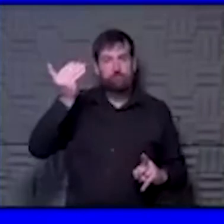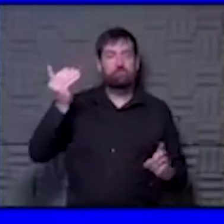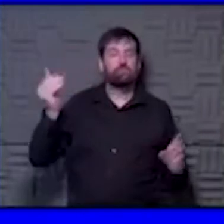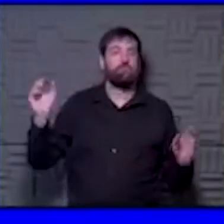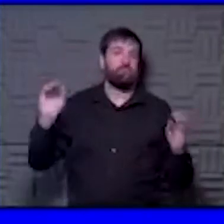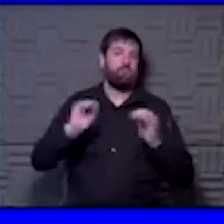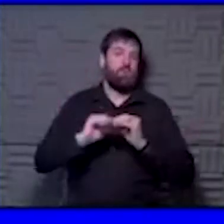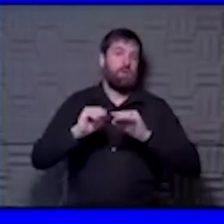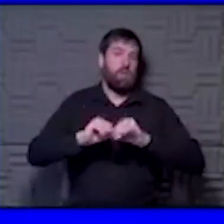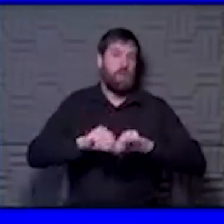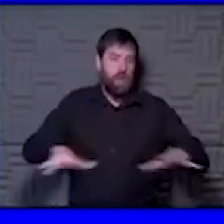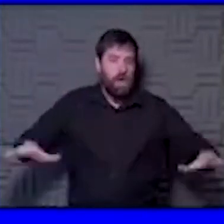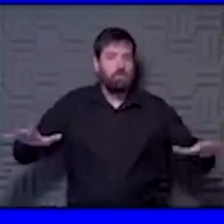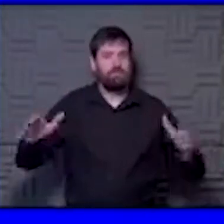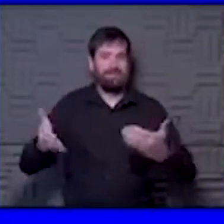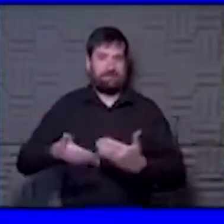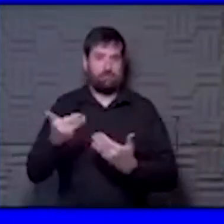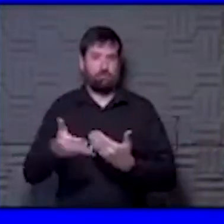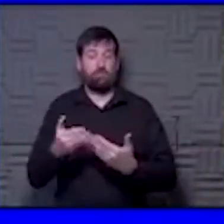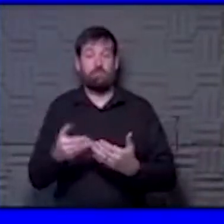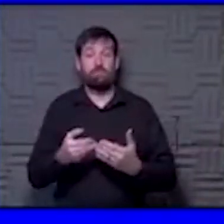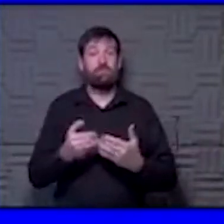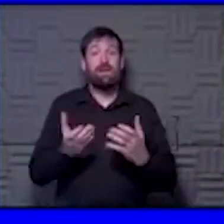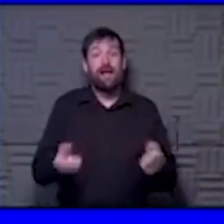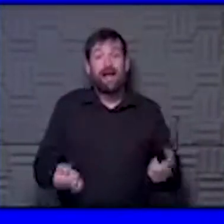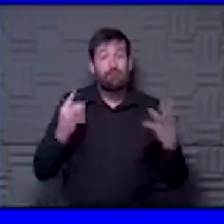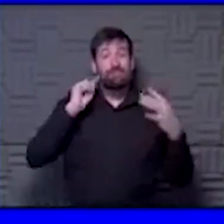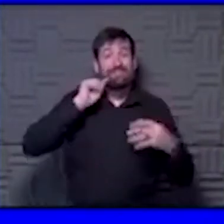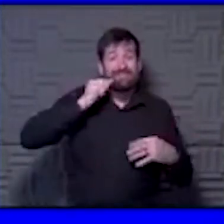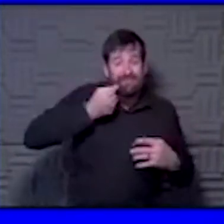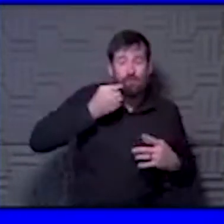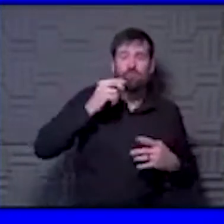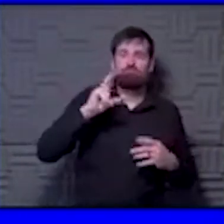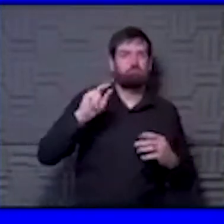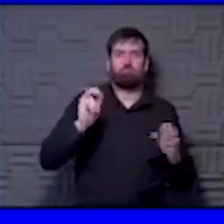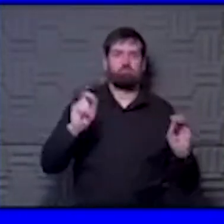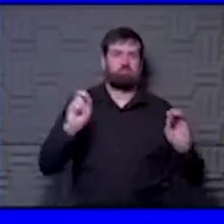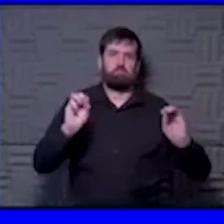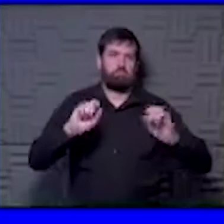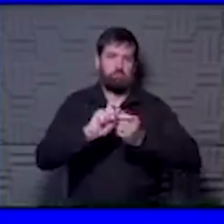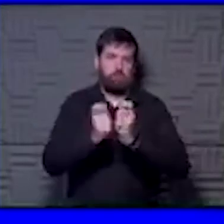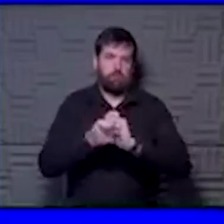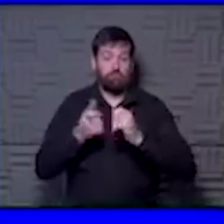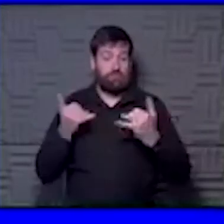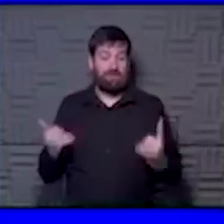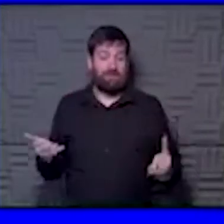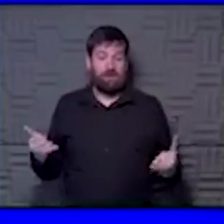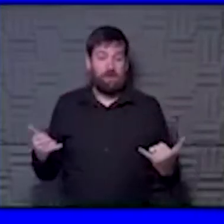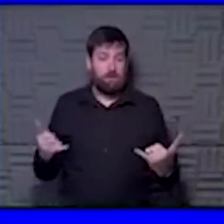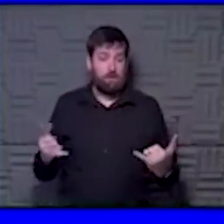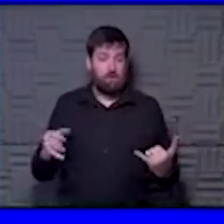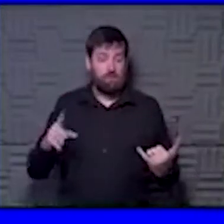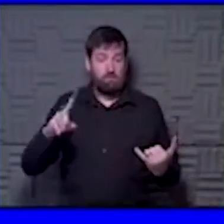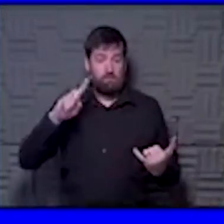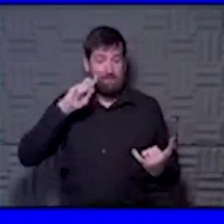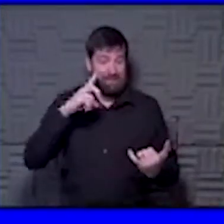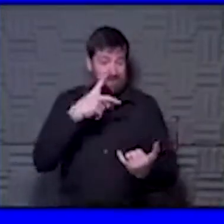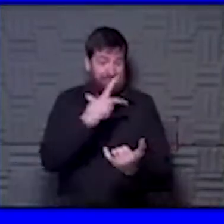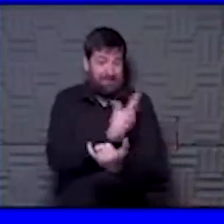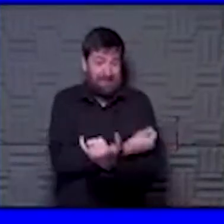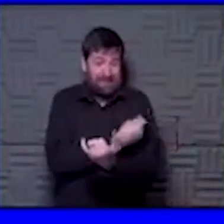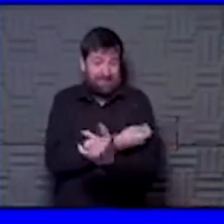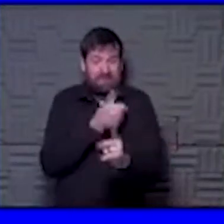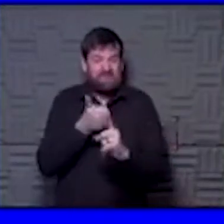transmissible. It does not look to have an effect on disease severity. And right now, it does not look like any of the vaccines